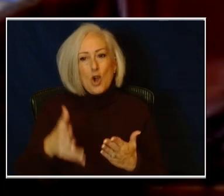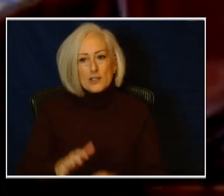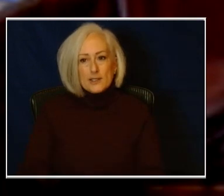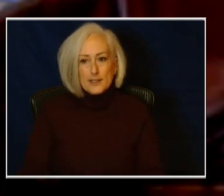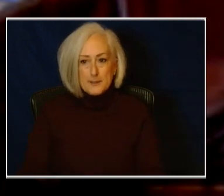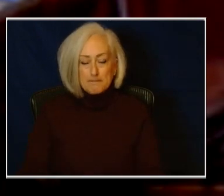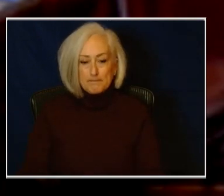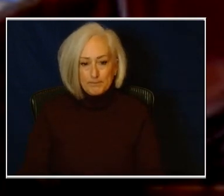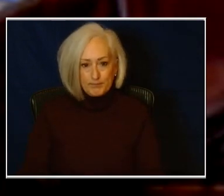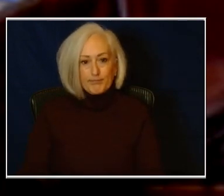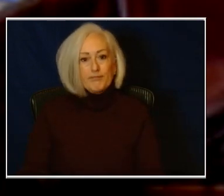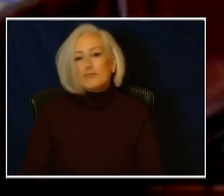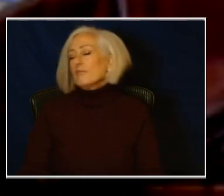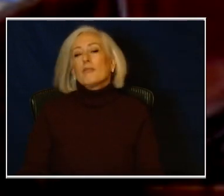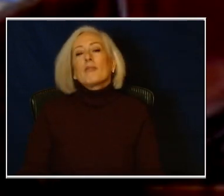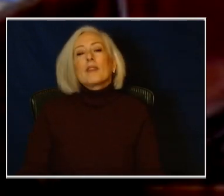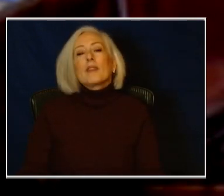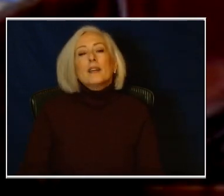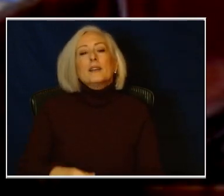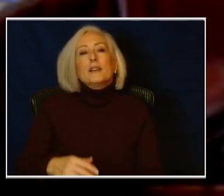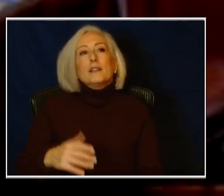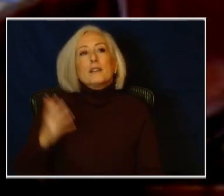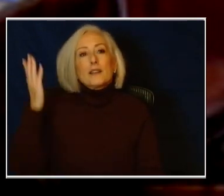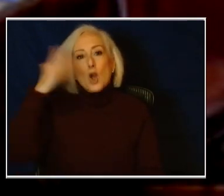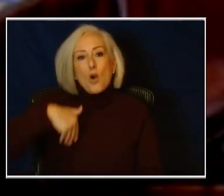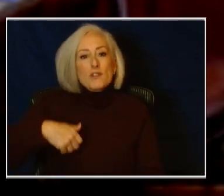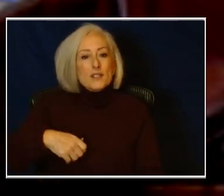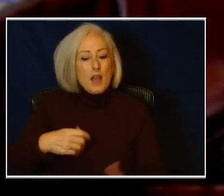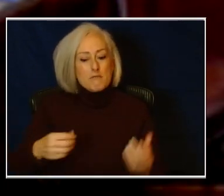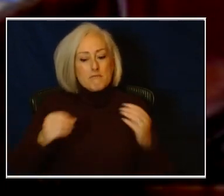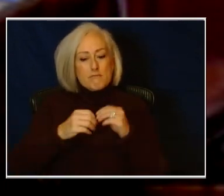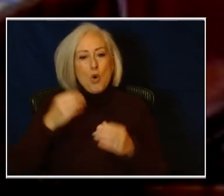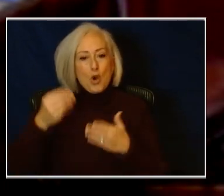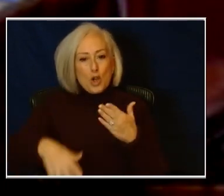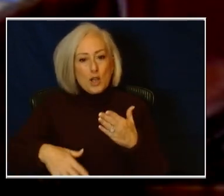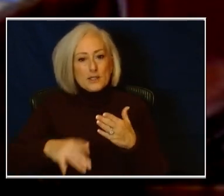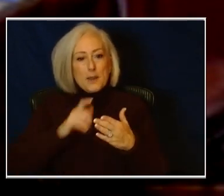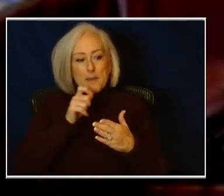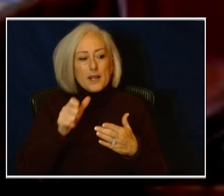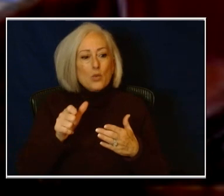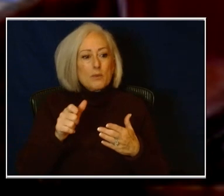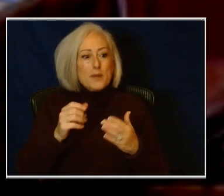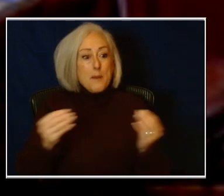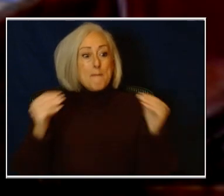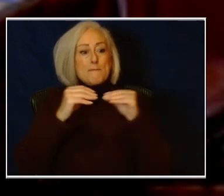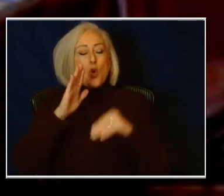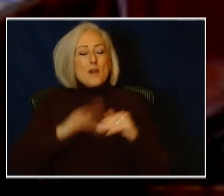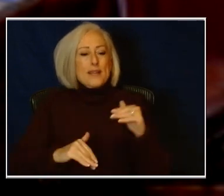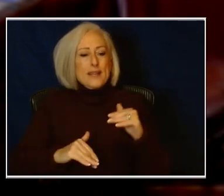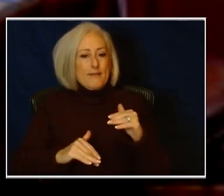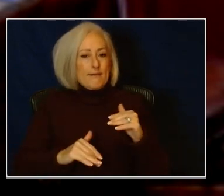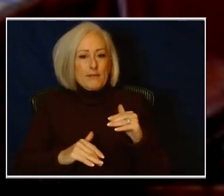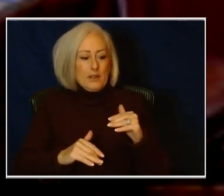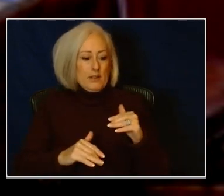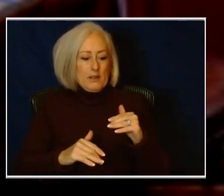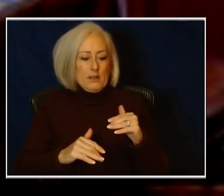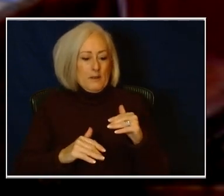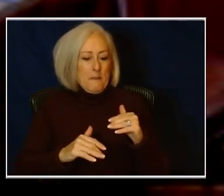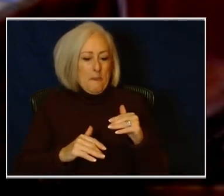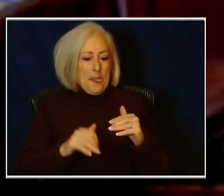is costly, but it would be more costly if it wasn't done correctly and patients had to endure something